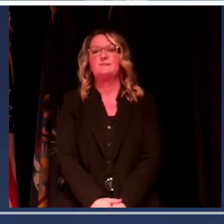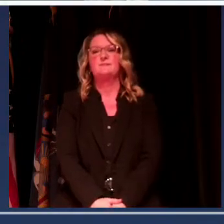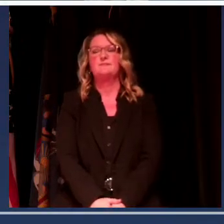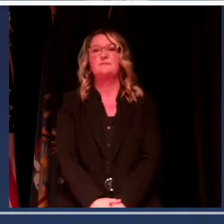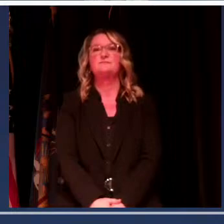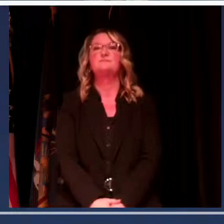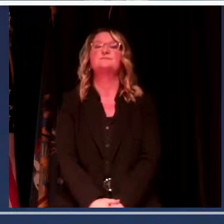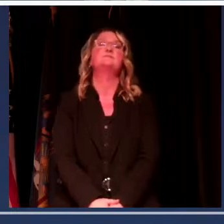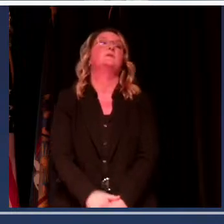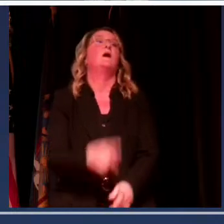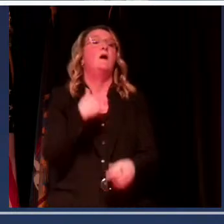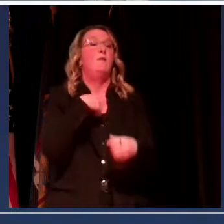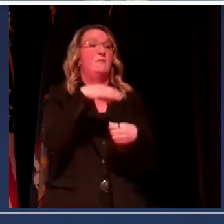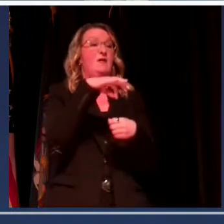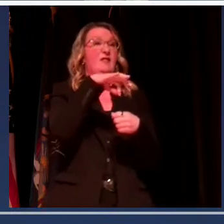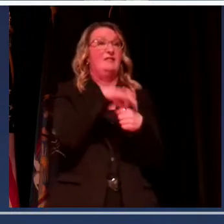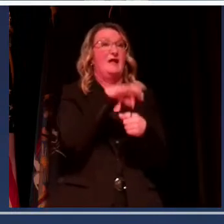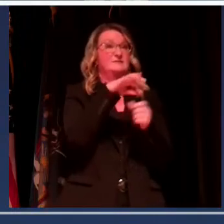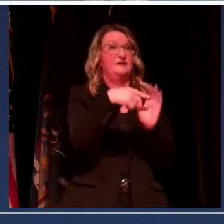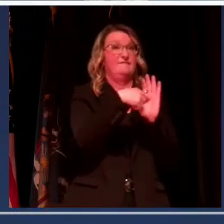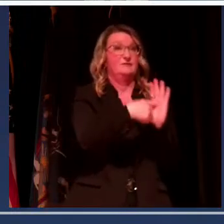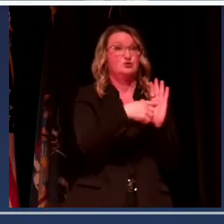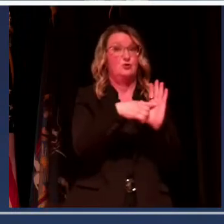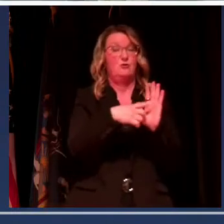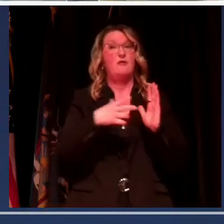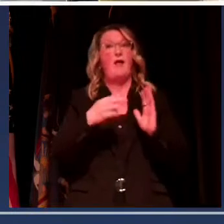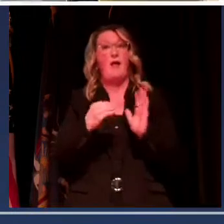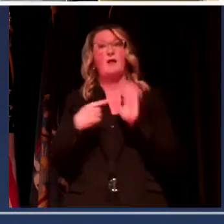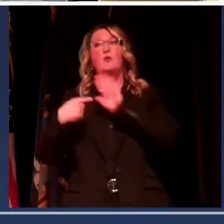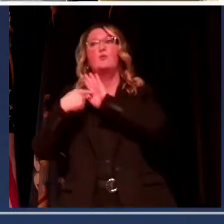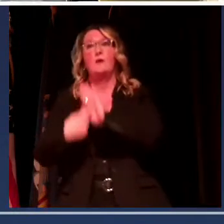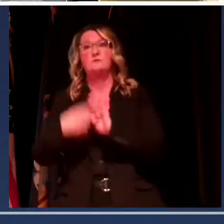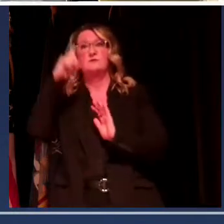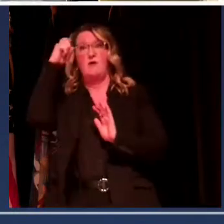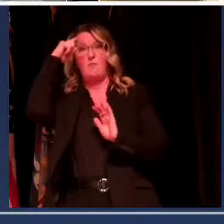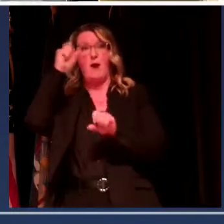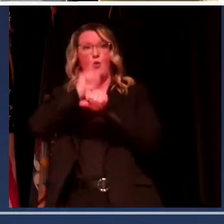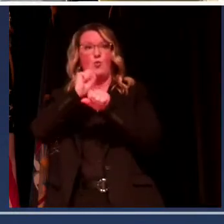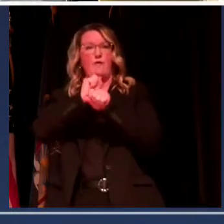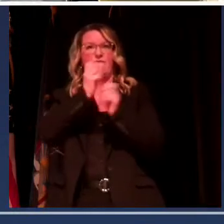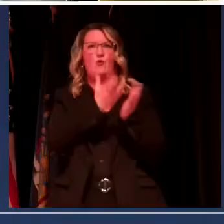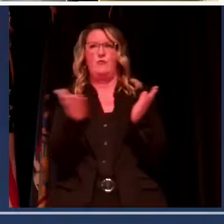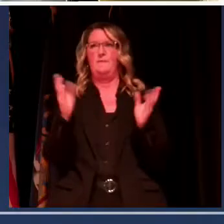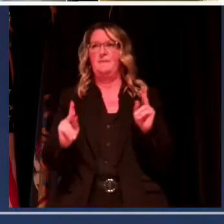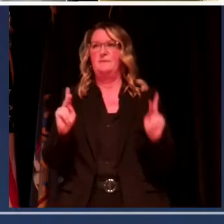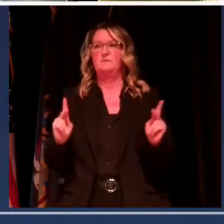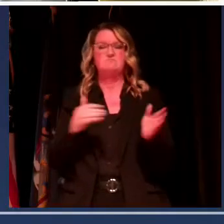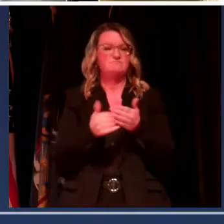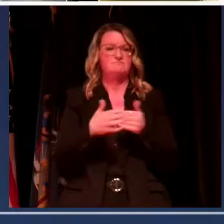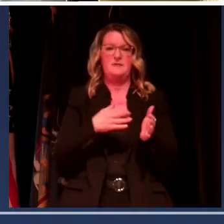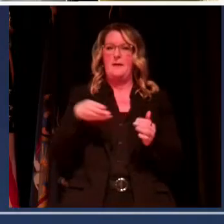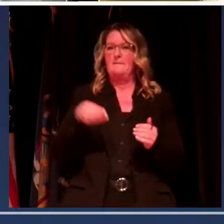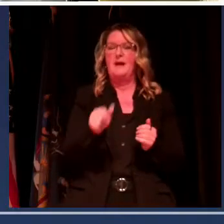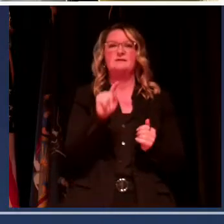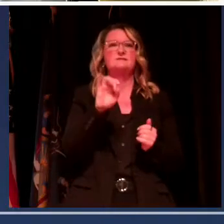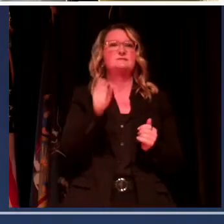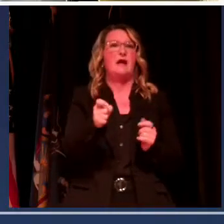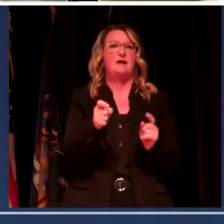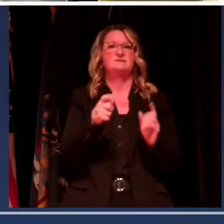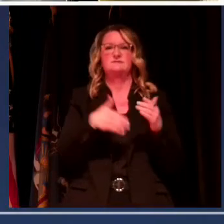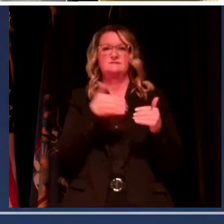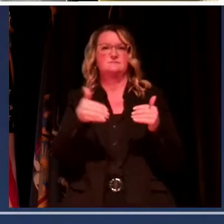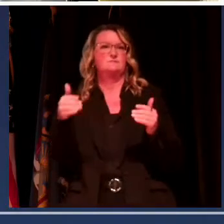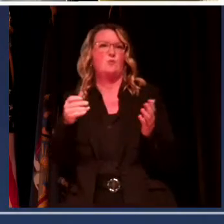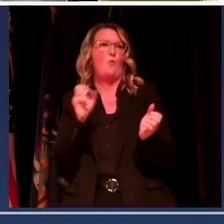As an elected official in a representative government, I work for the people, regardless of whether they are taxpayers at their point in their